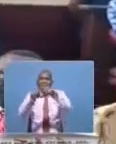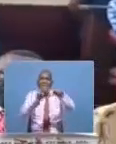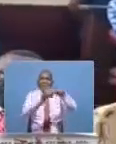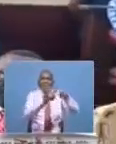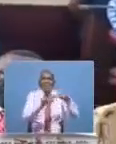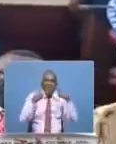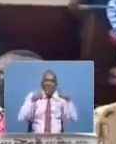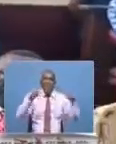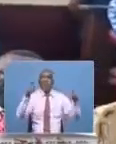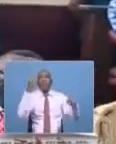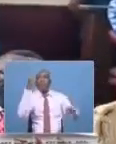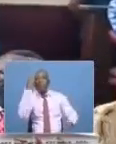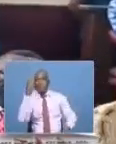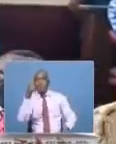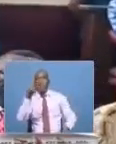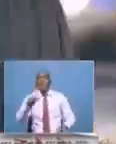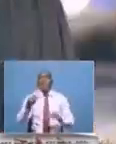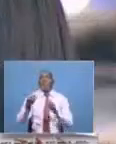prerogative.